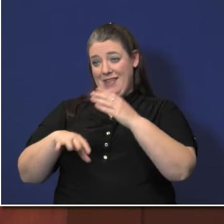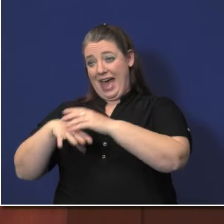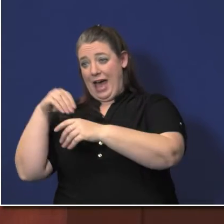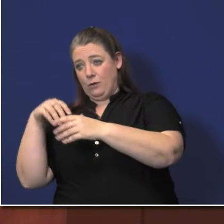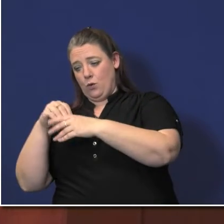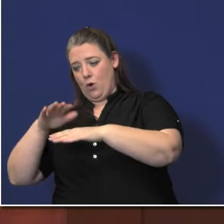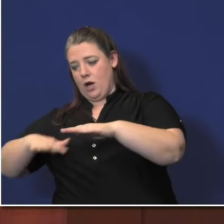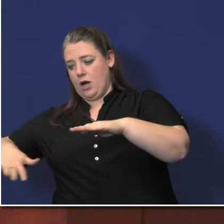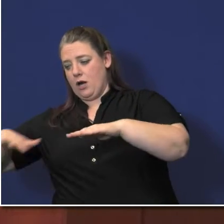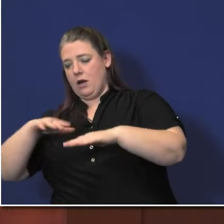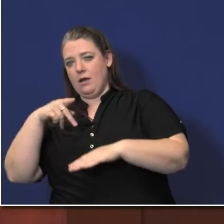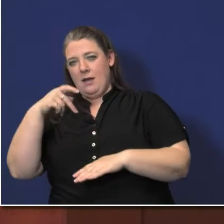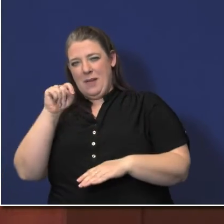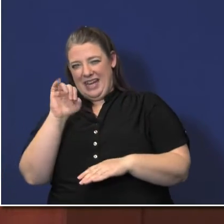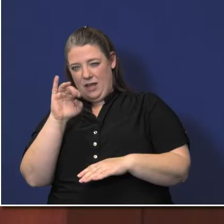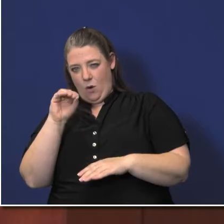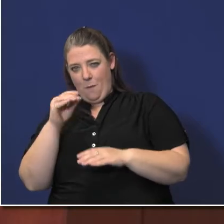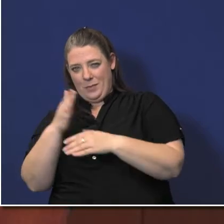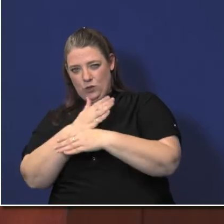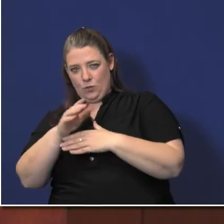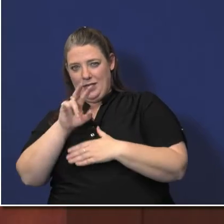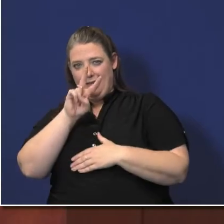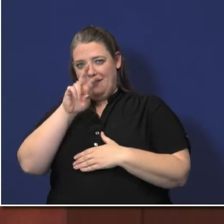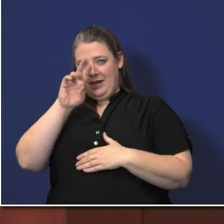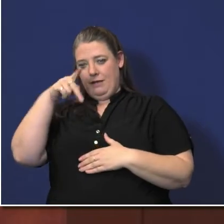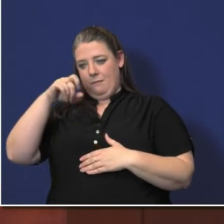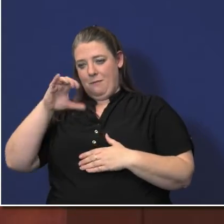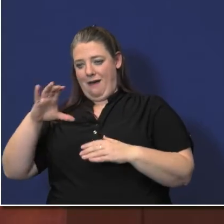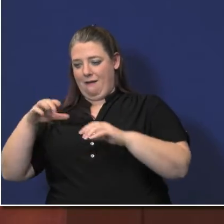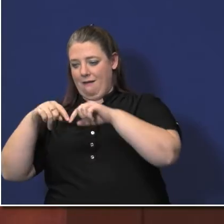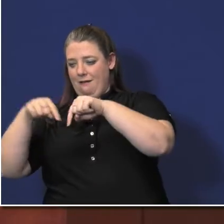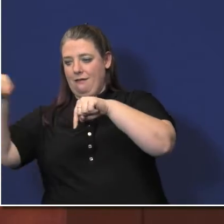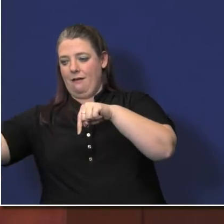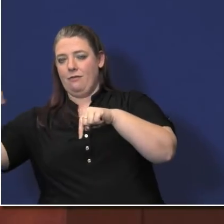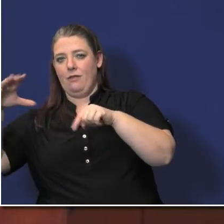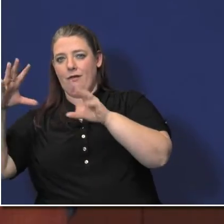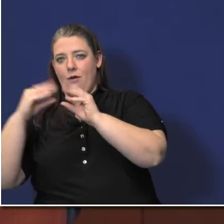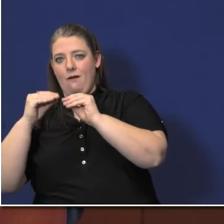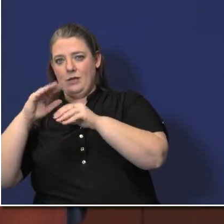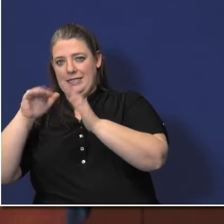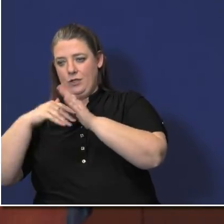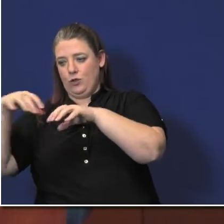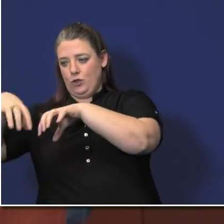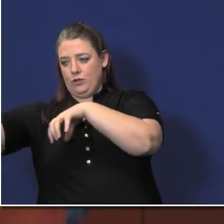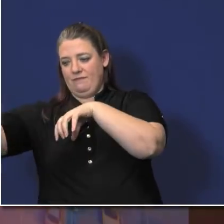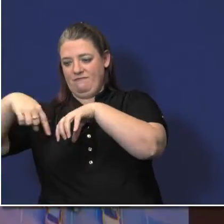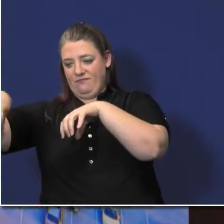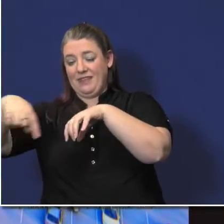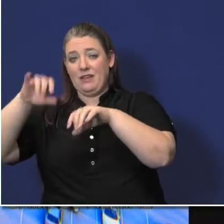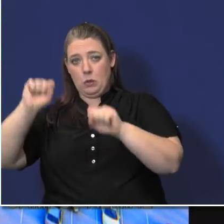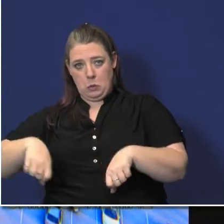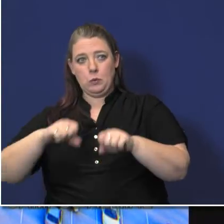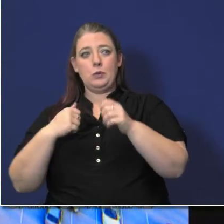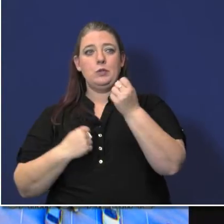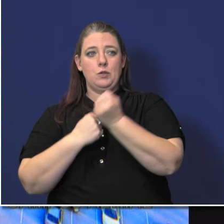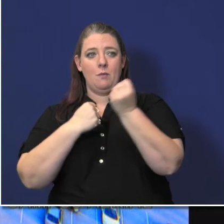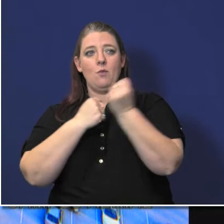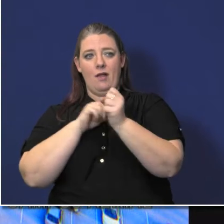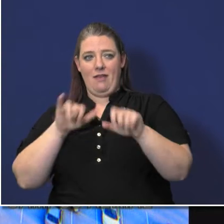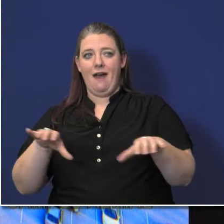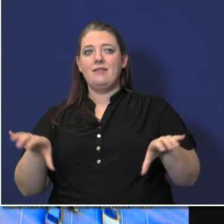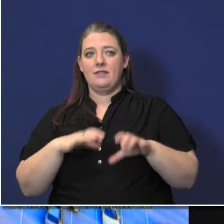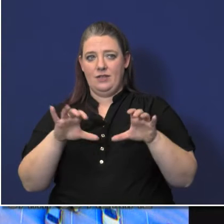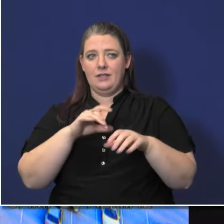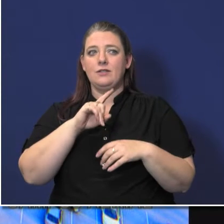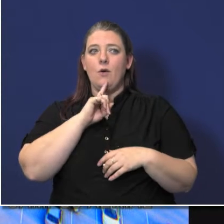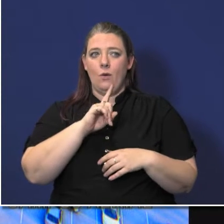patio, that space in between the VPAC and the admin conference center, if you see it there, could support that type of activity. So we look